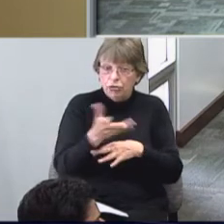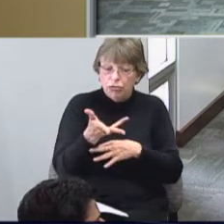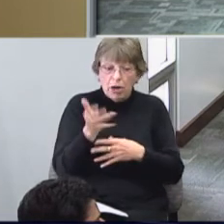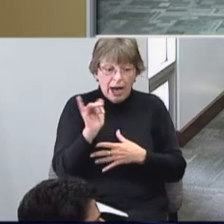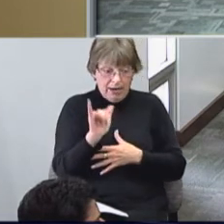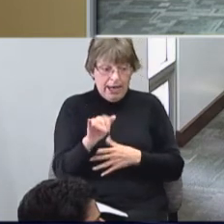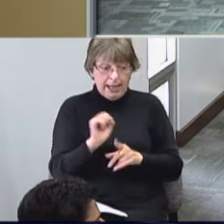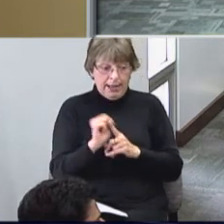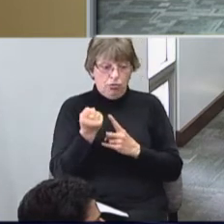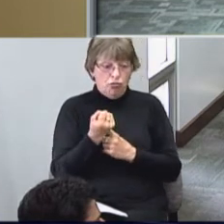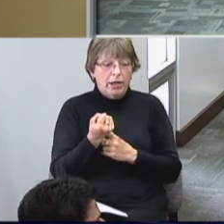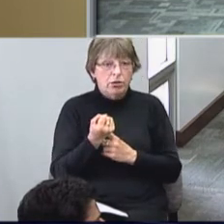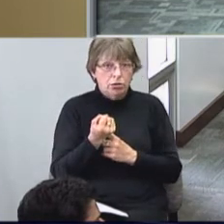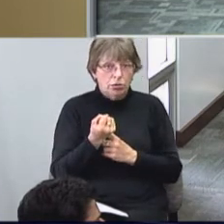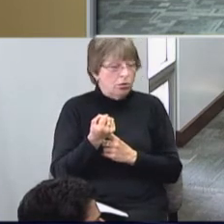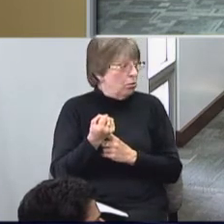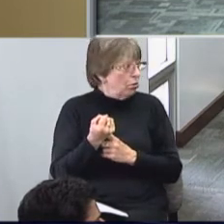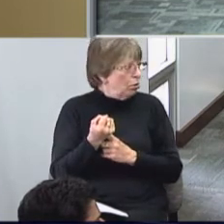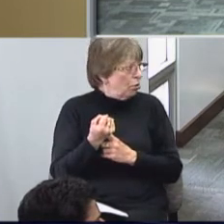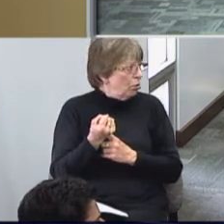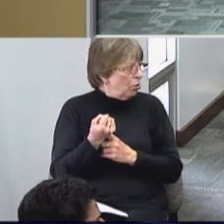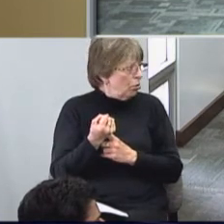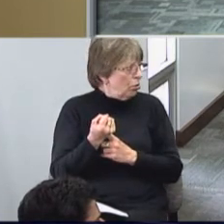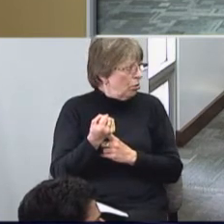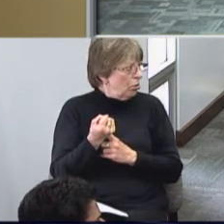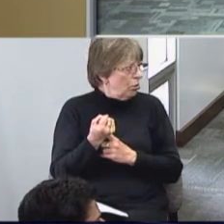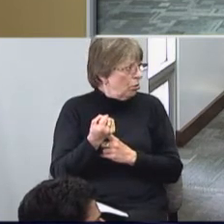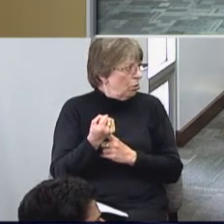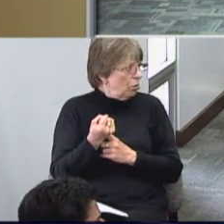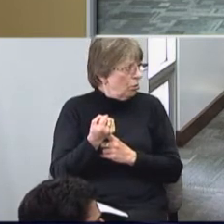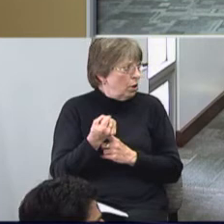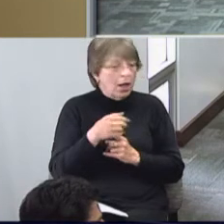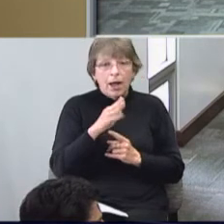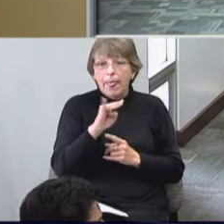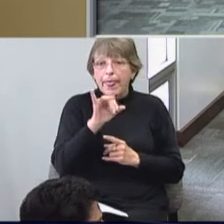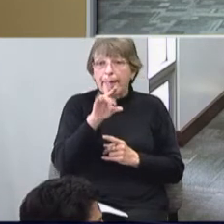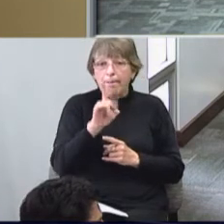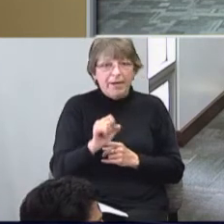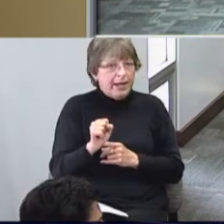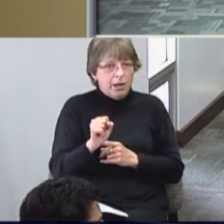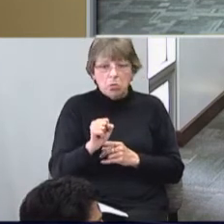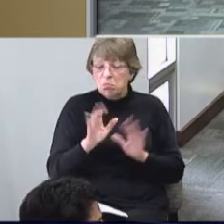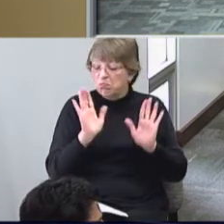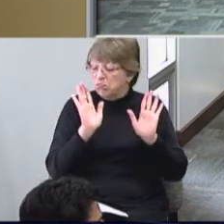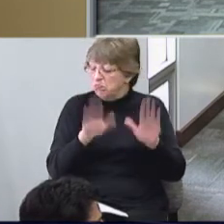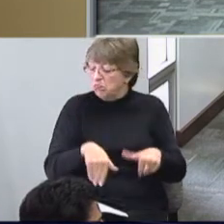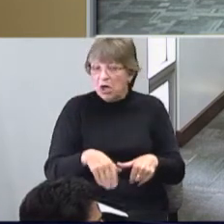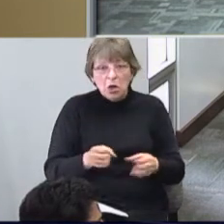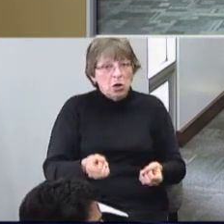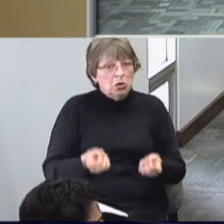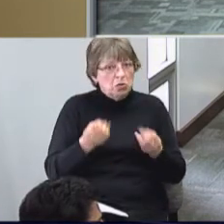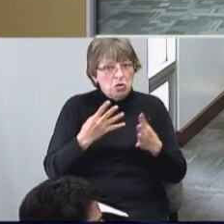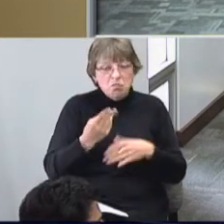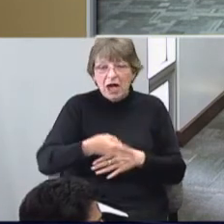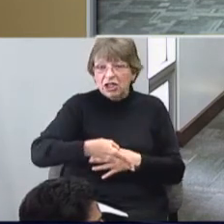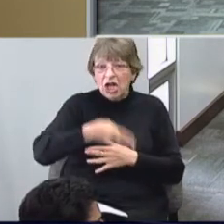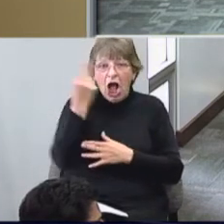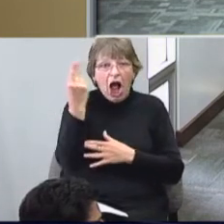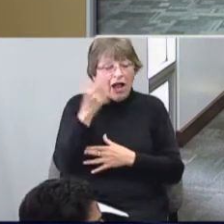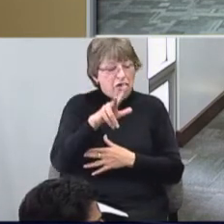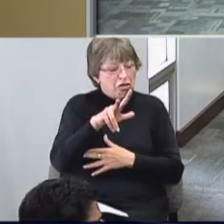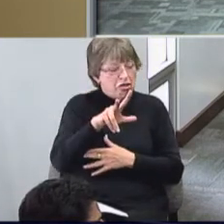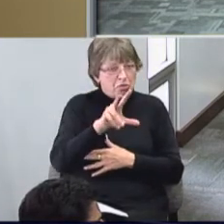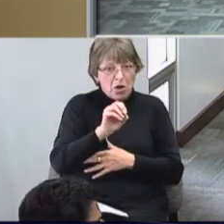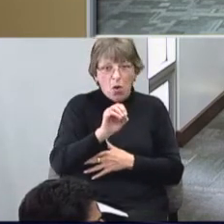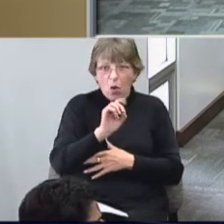Councilman Duggan, that the bids came in way too high and 308 had a real